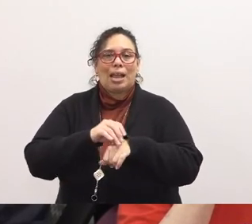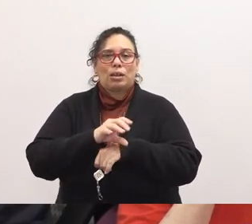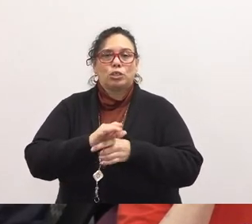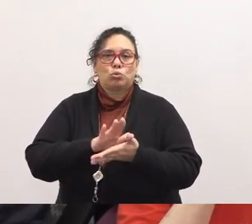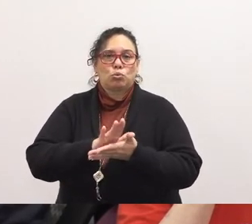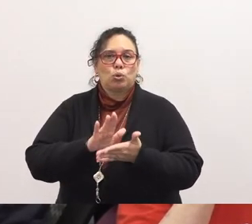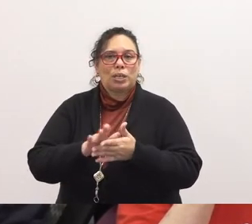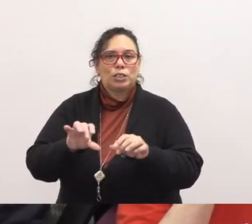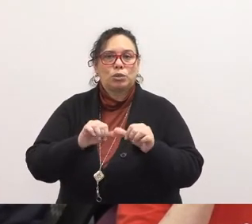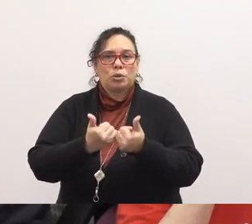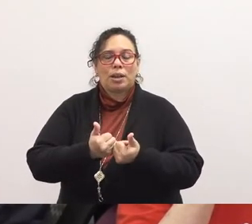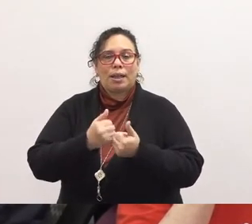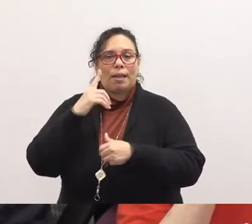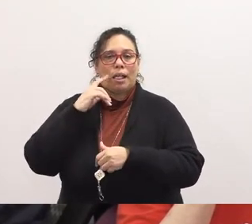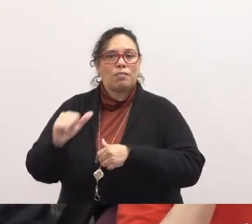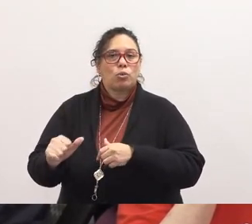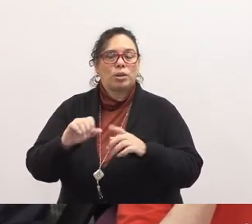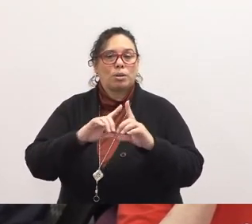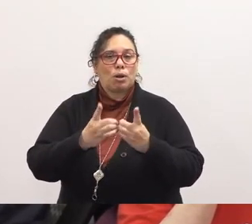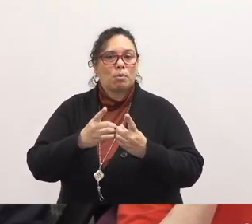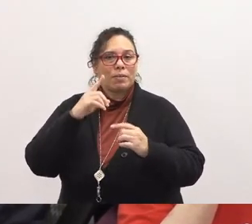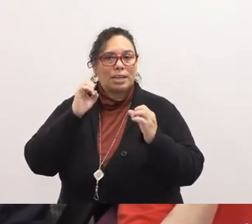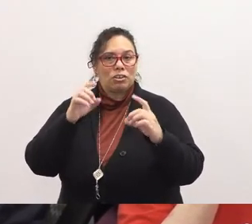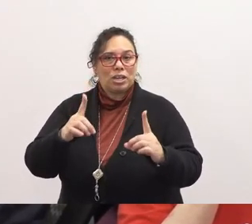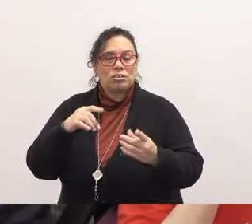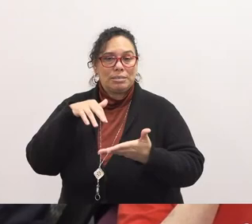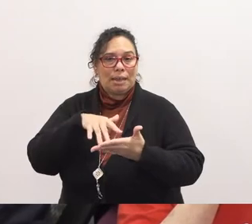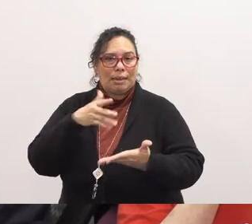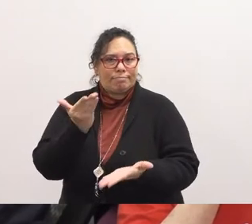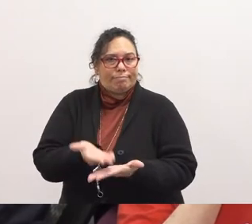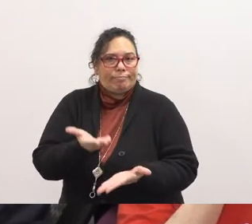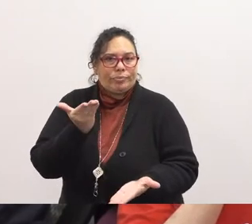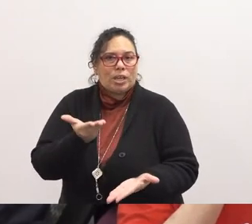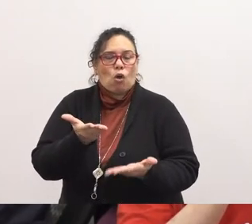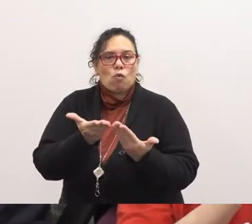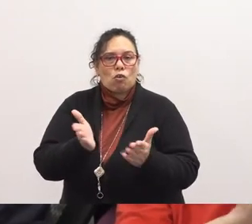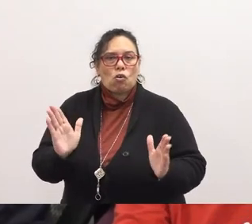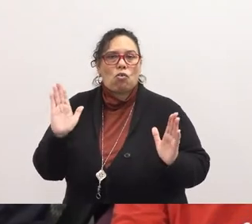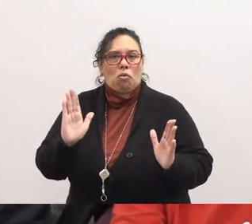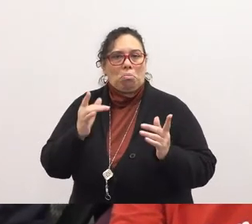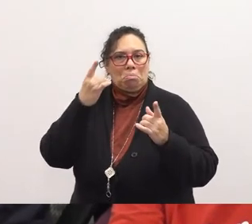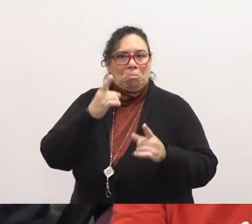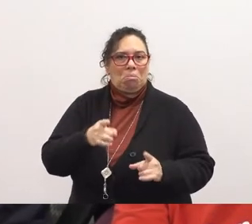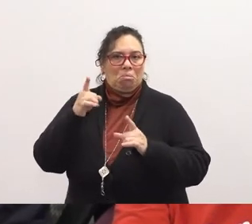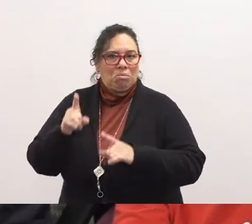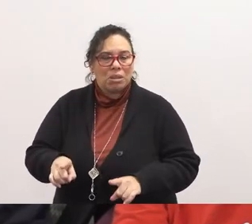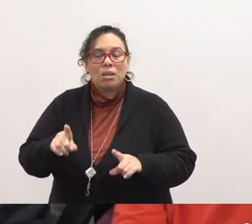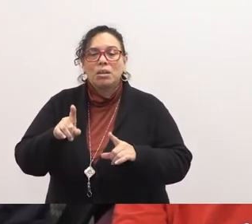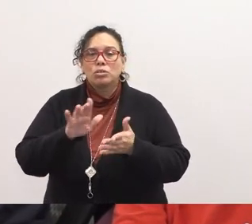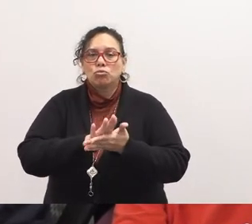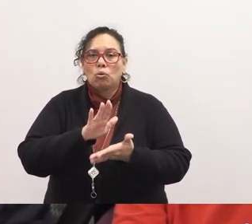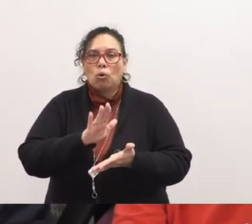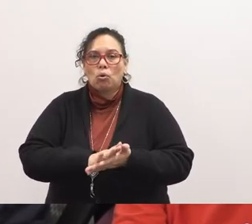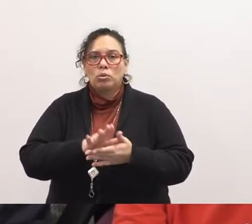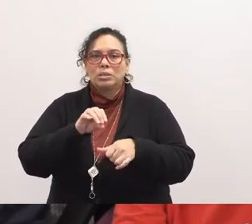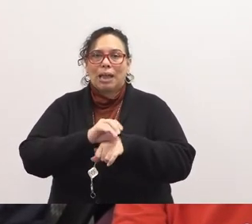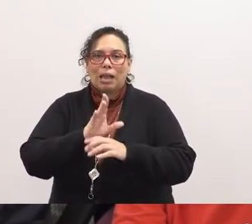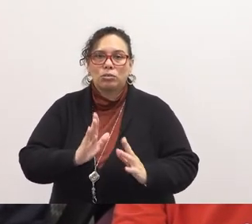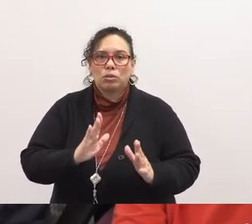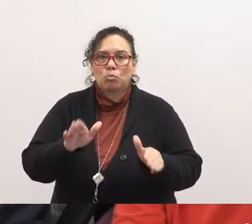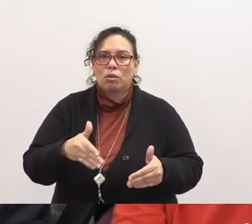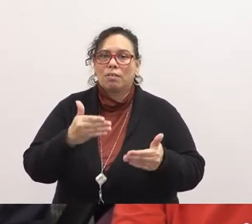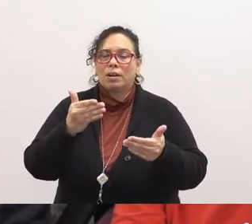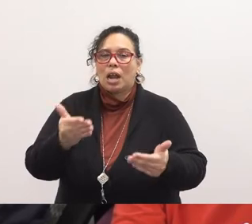the California Department of Education, studies have shown that the overall consensus is that schools where counselors are